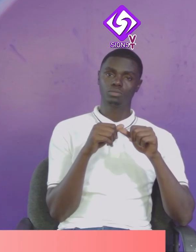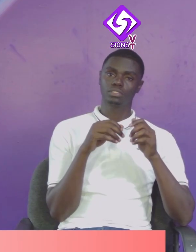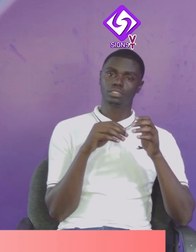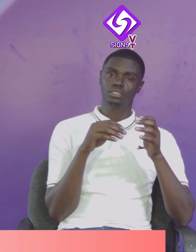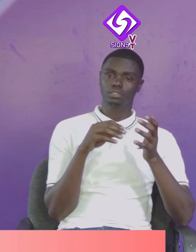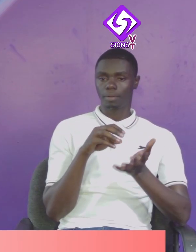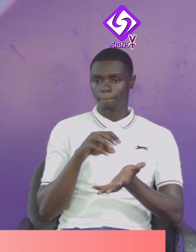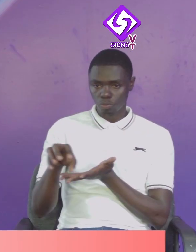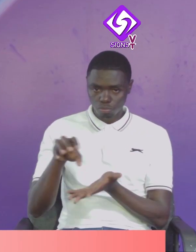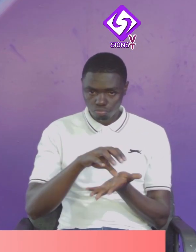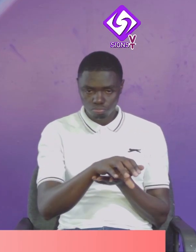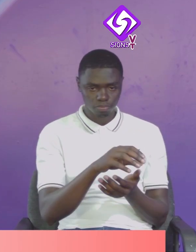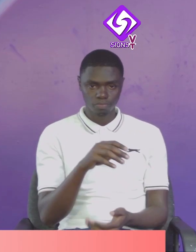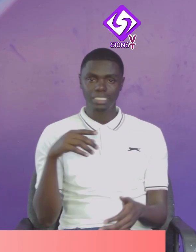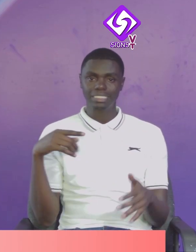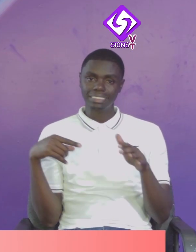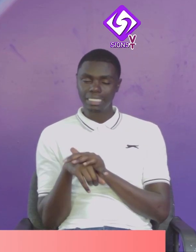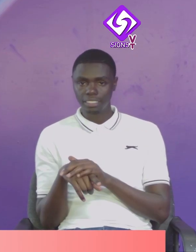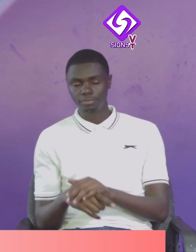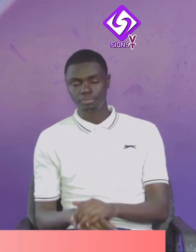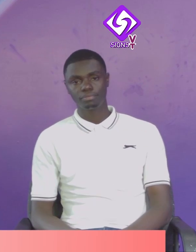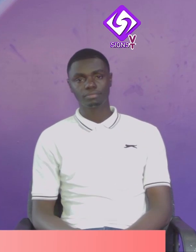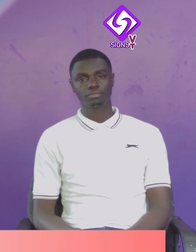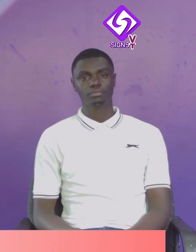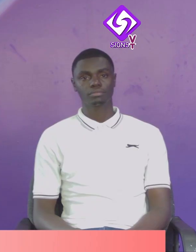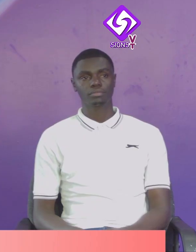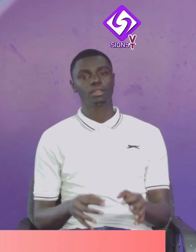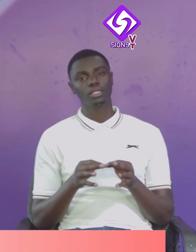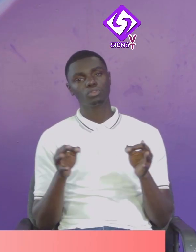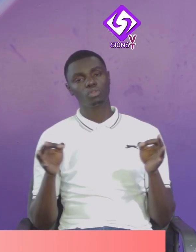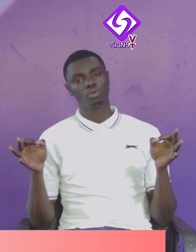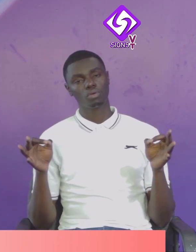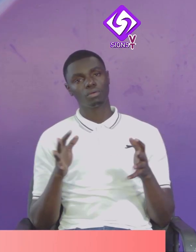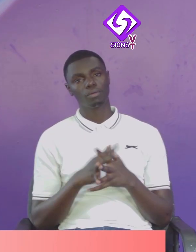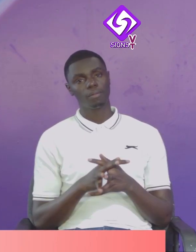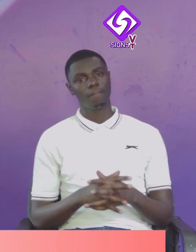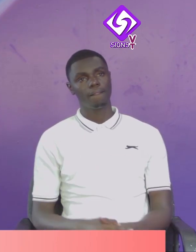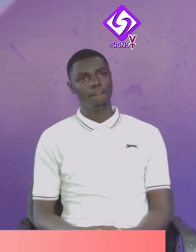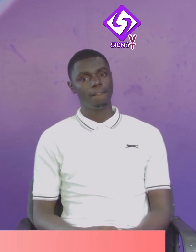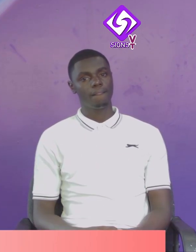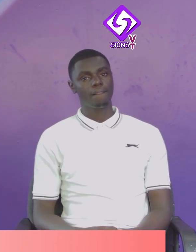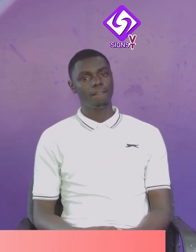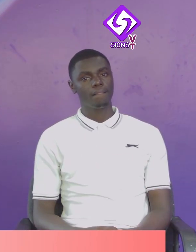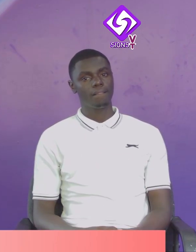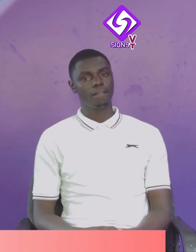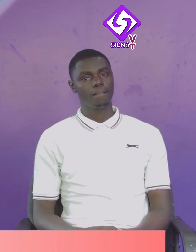The defender is, the striker is long, as I can liken